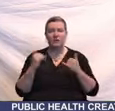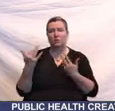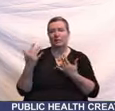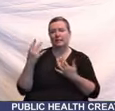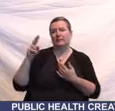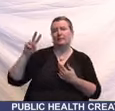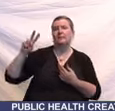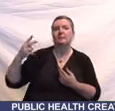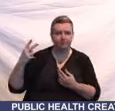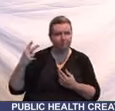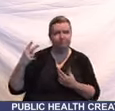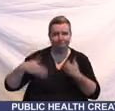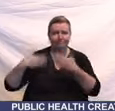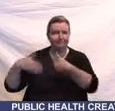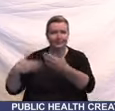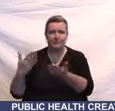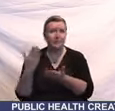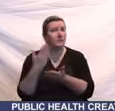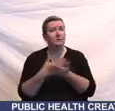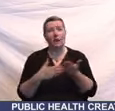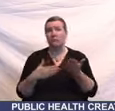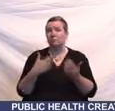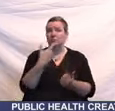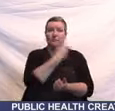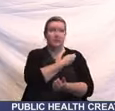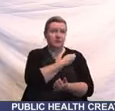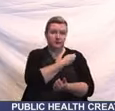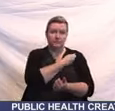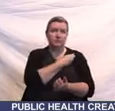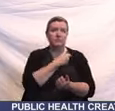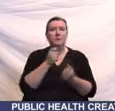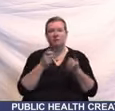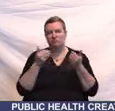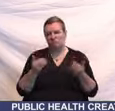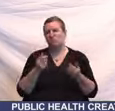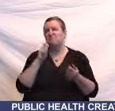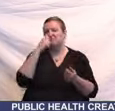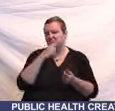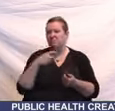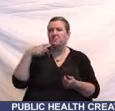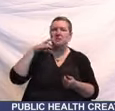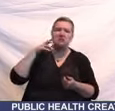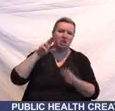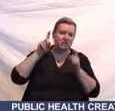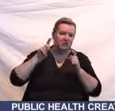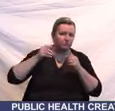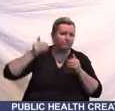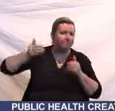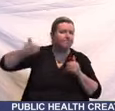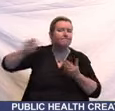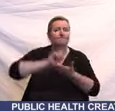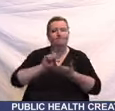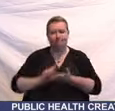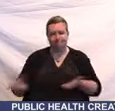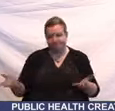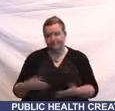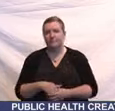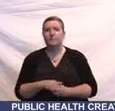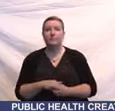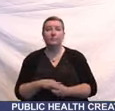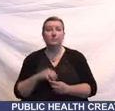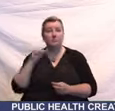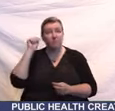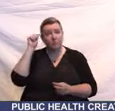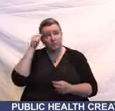or submitting to regular testing as required. As you recall, we undertook a phased-in return to